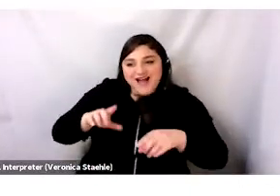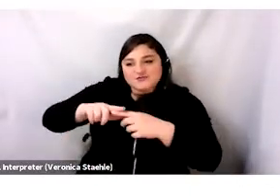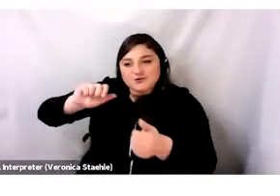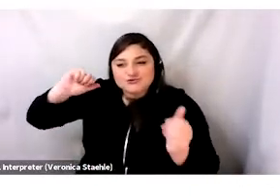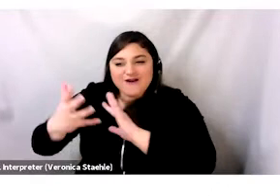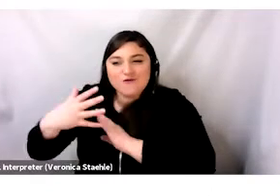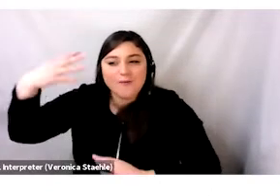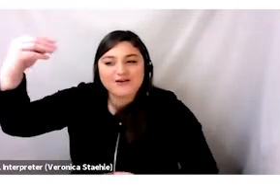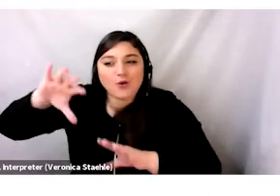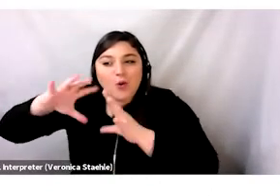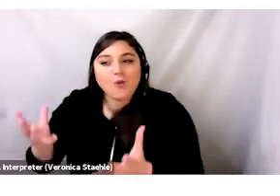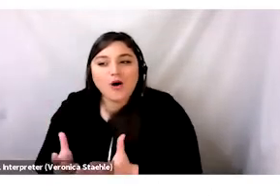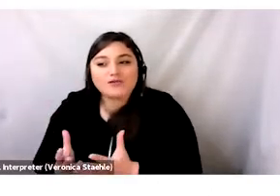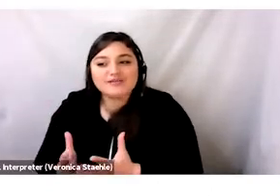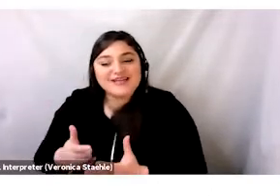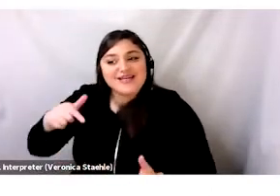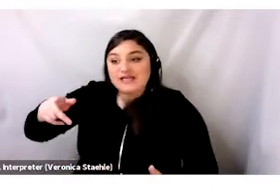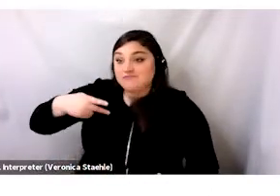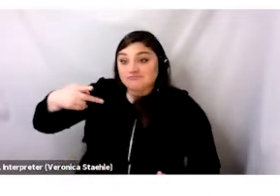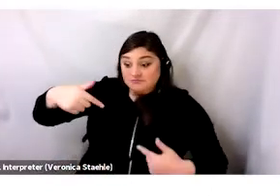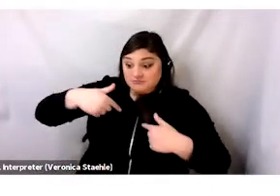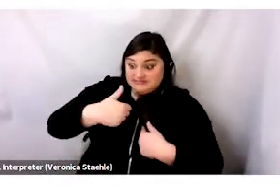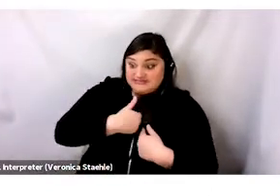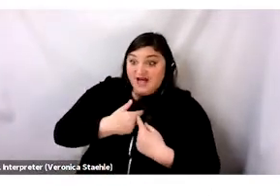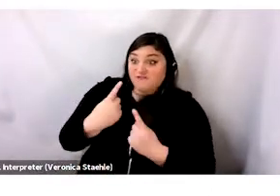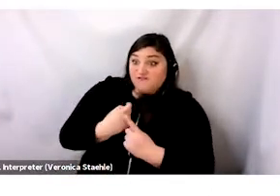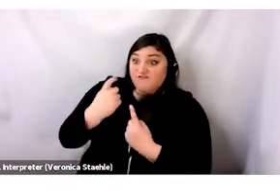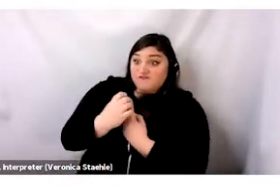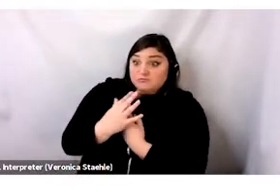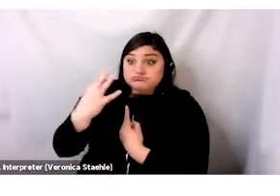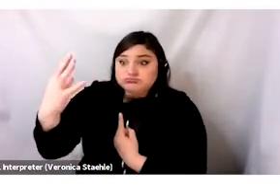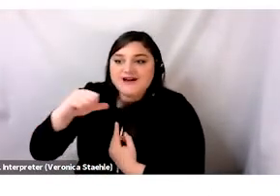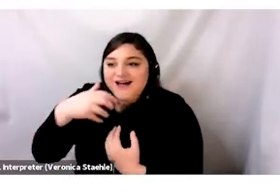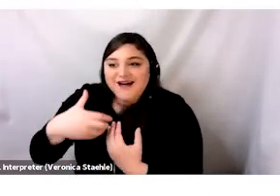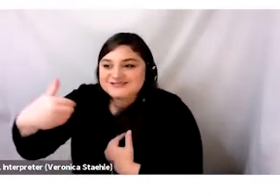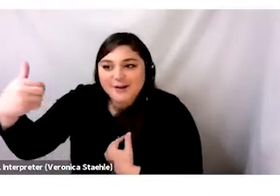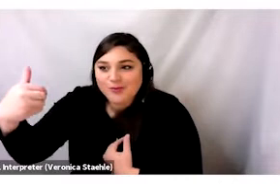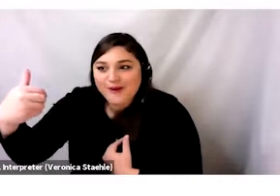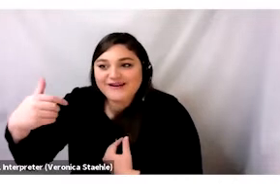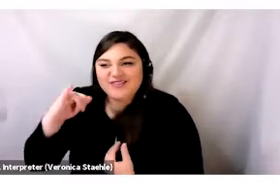be separated, and that is the crux of spiritual activism.